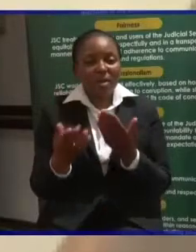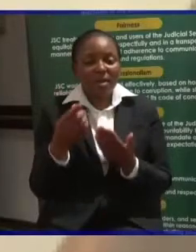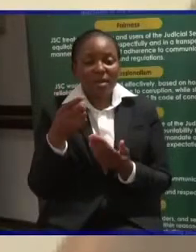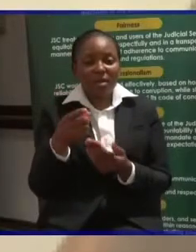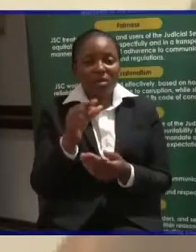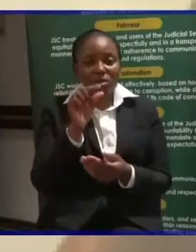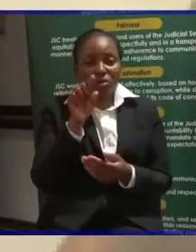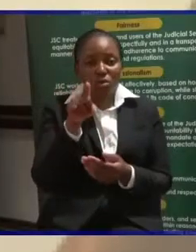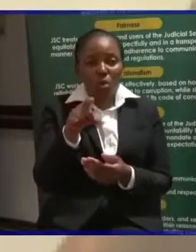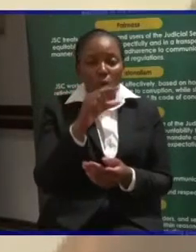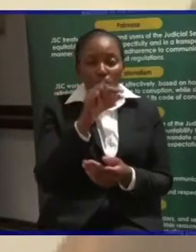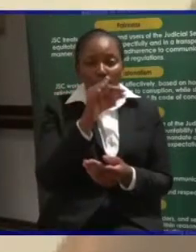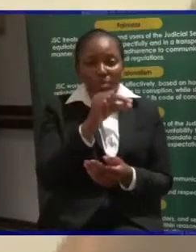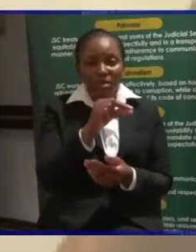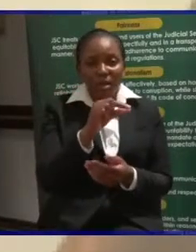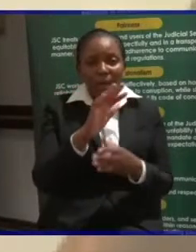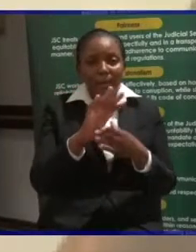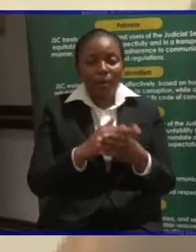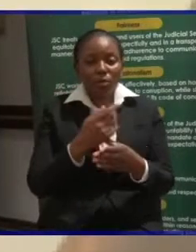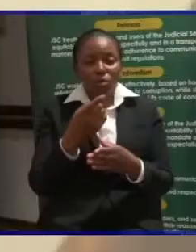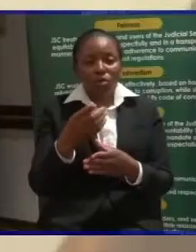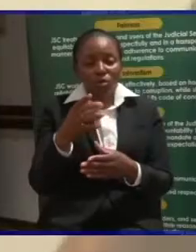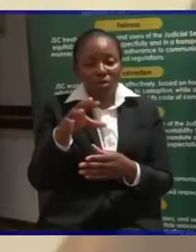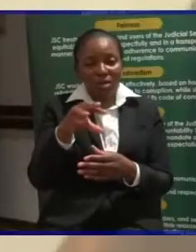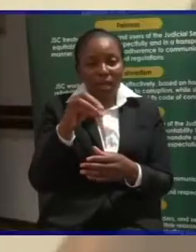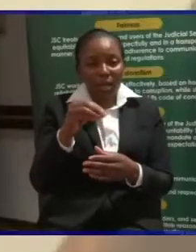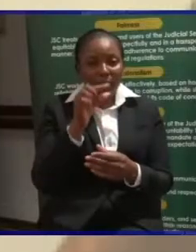position, because you took a position.